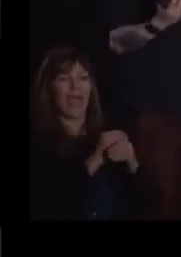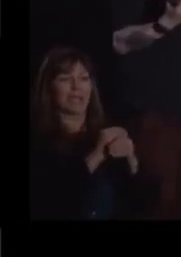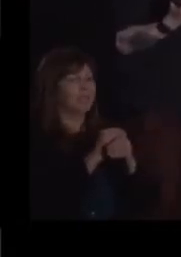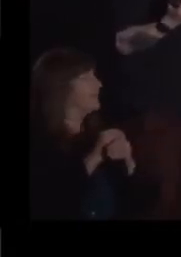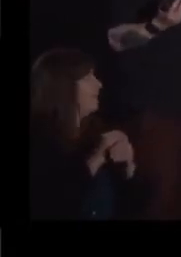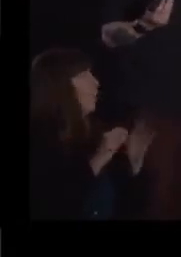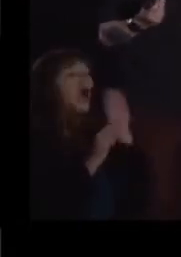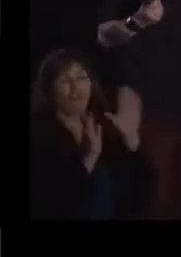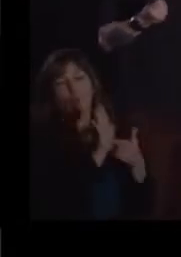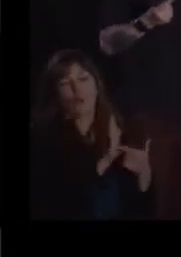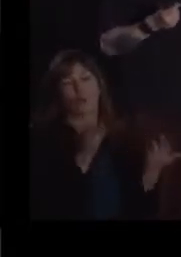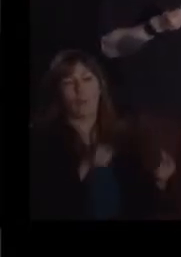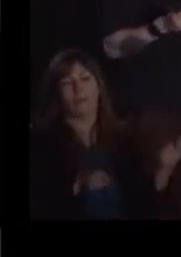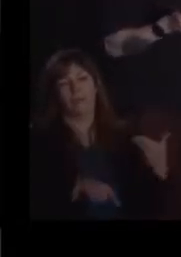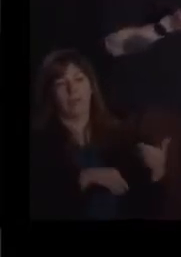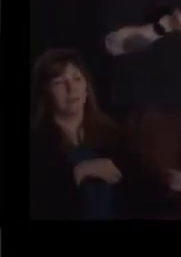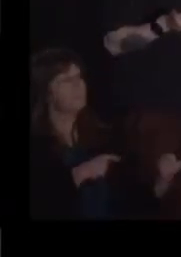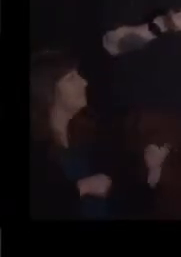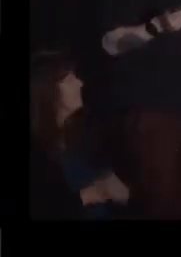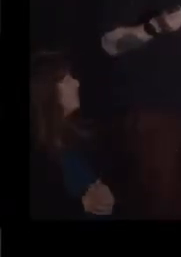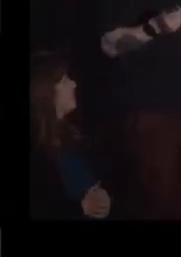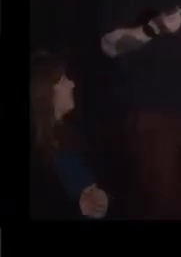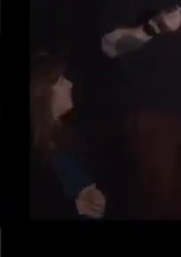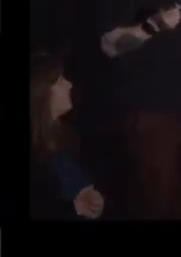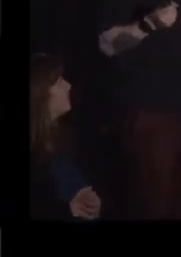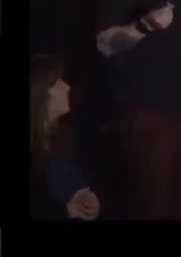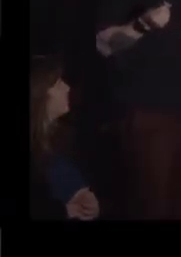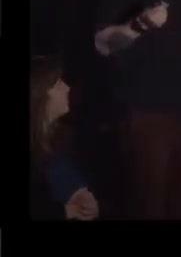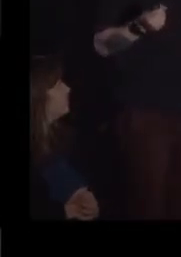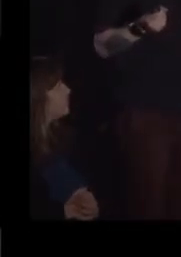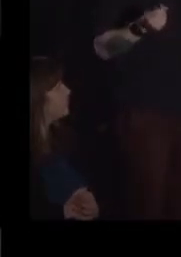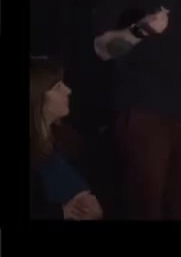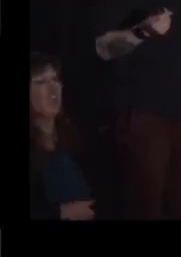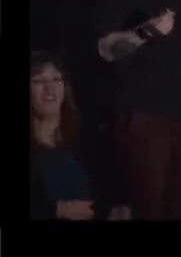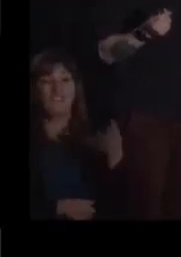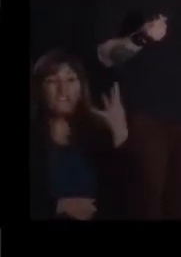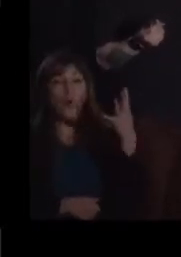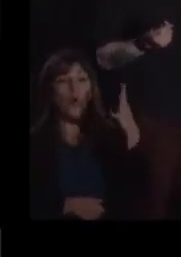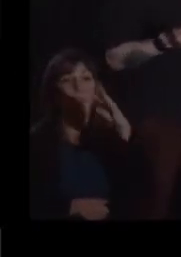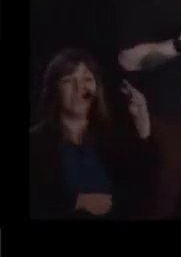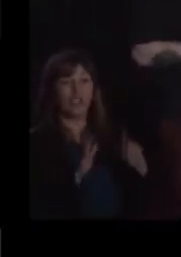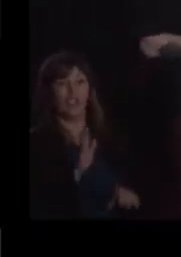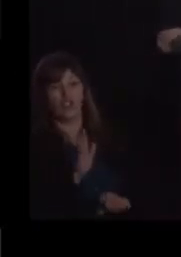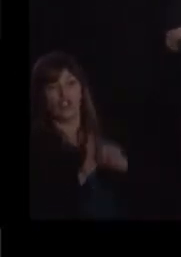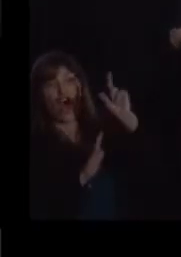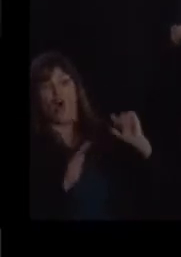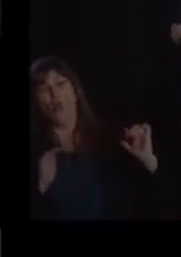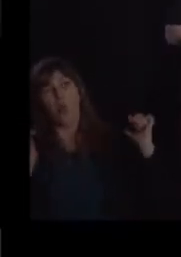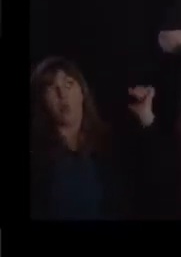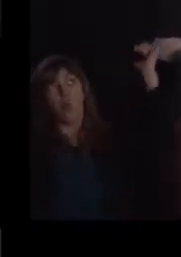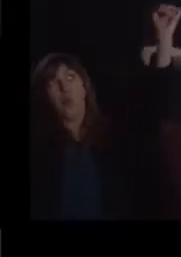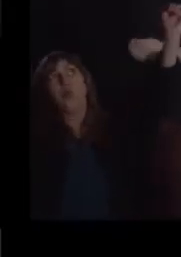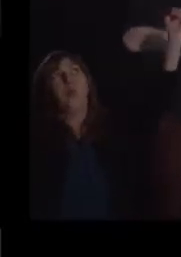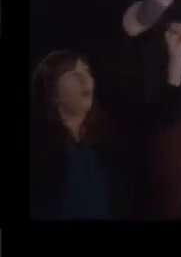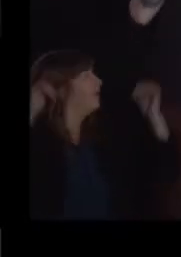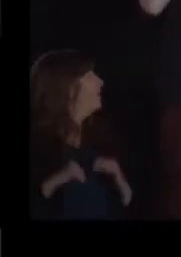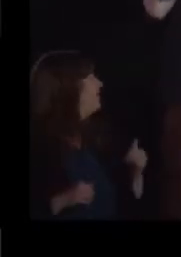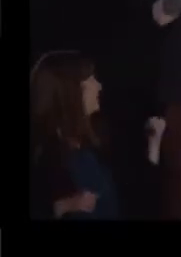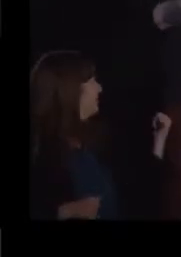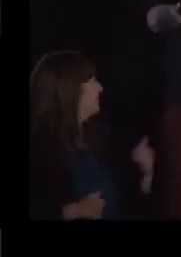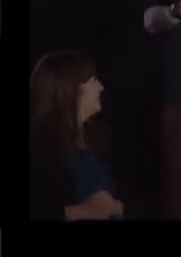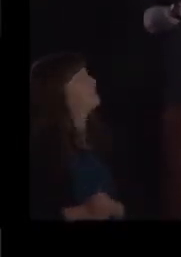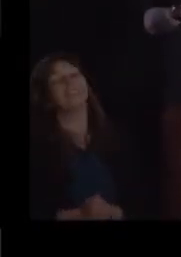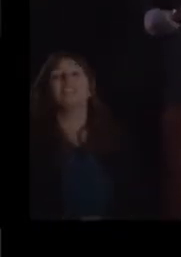I can only show you, which was 4 meters flipping tall. Like a proper mech. And it's like,